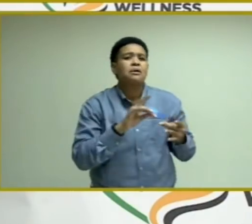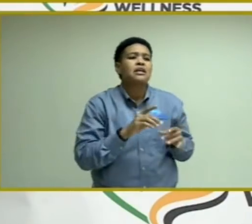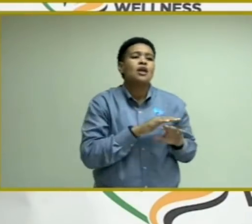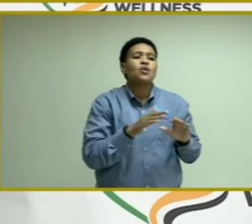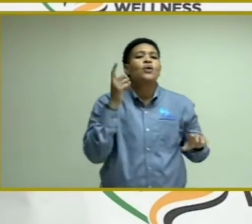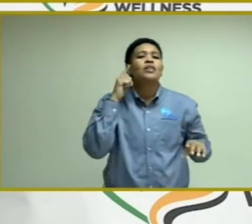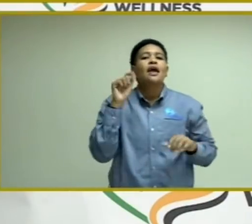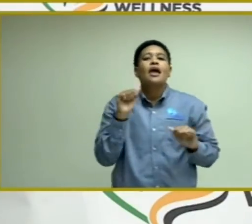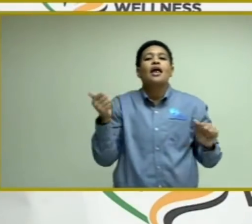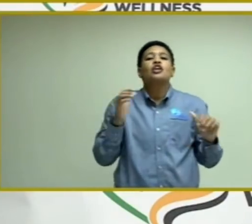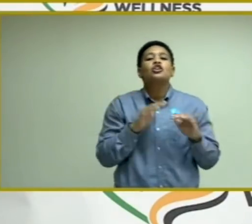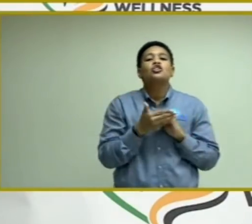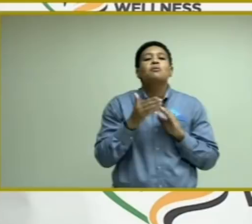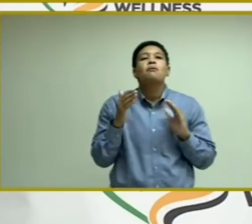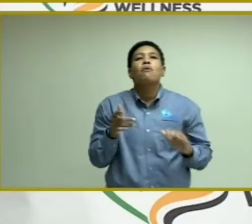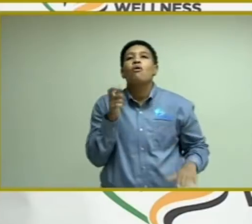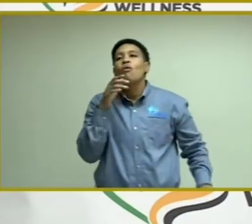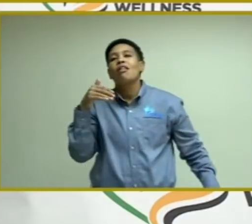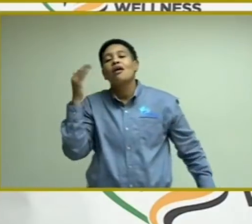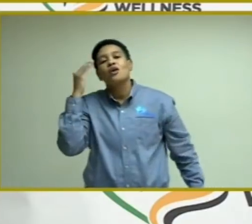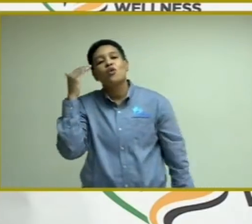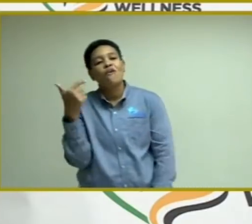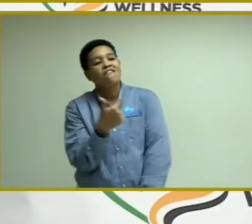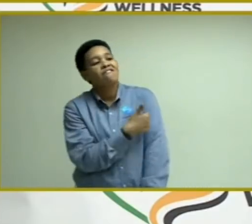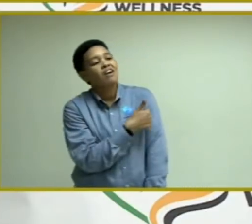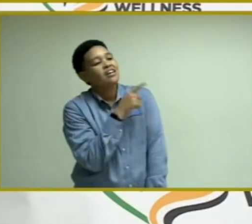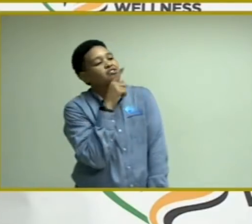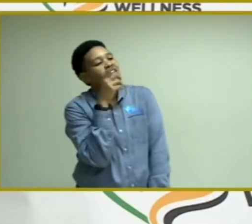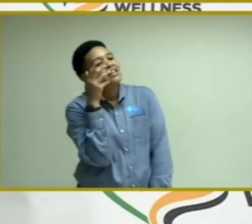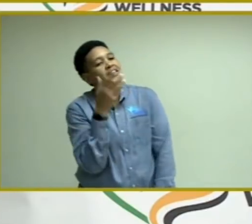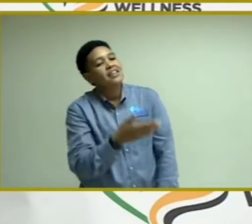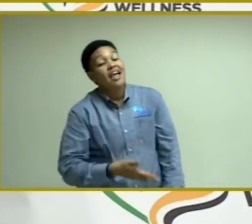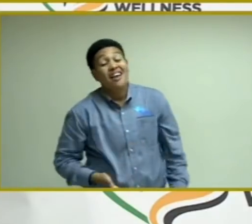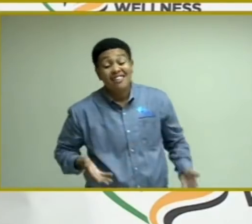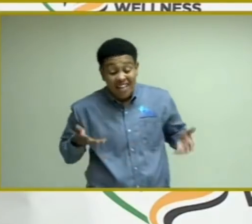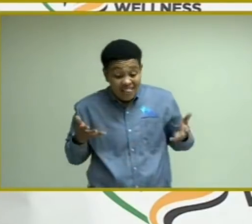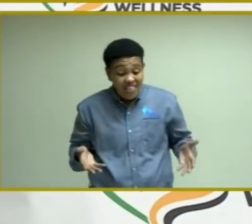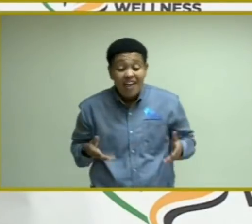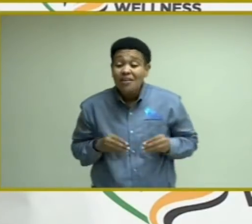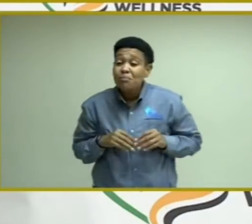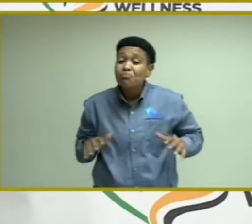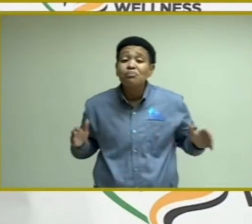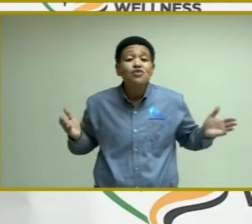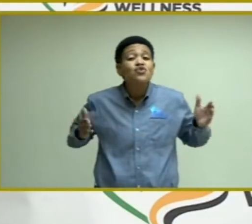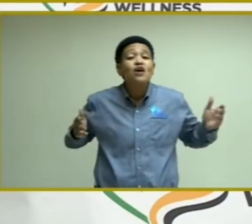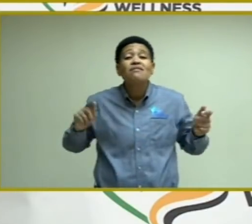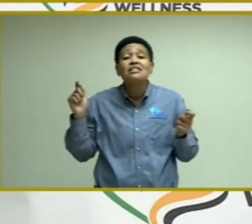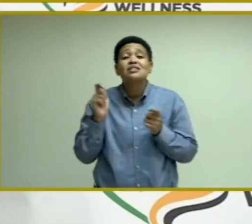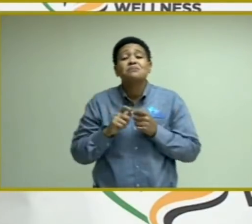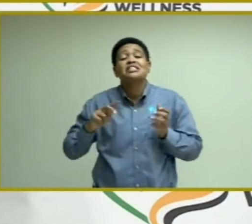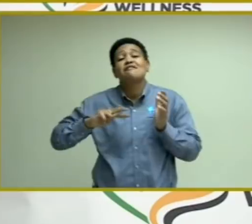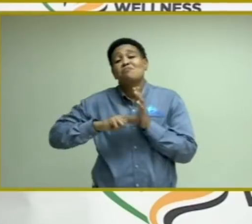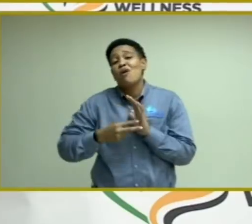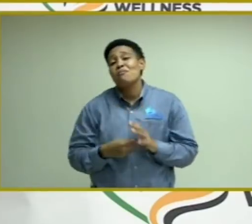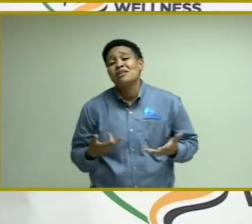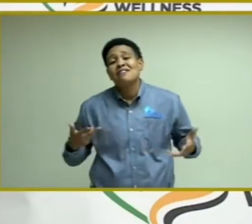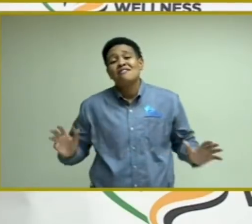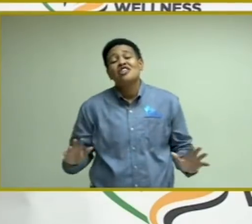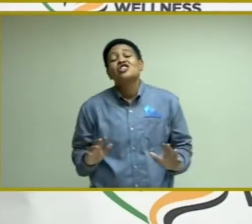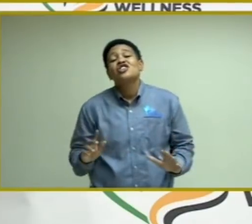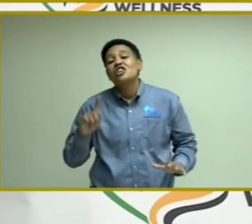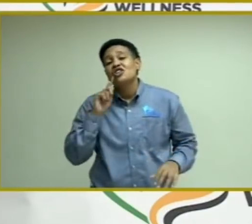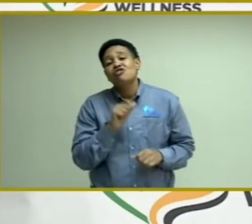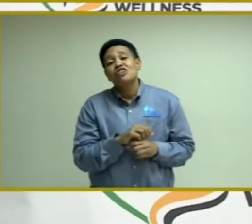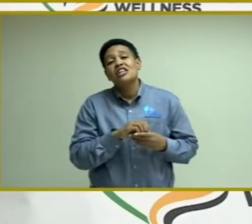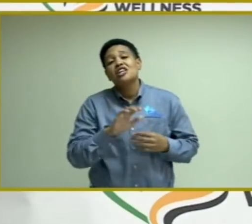there's any Jamaican who is not aware that vaccines exist. They're around. They serve a particular purpose. And it is